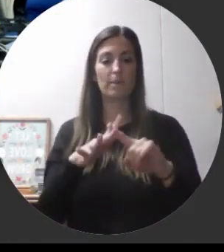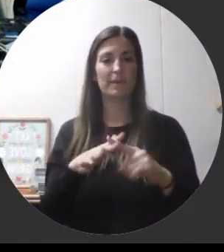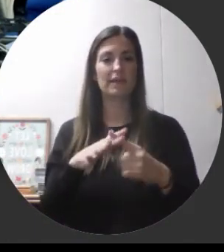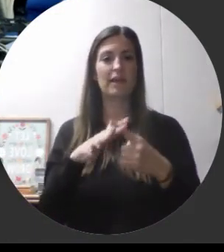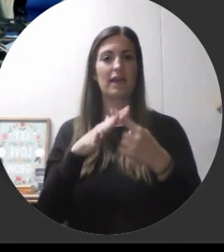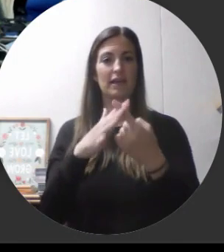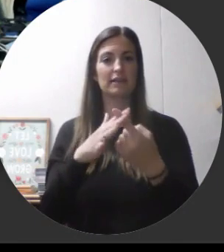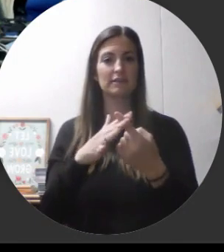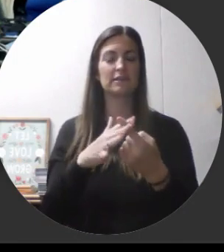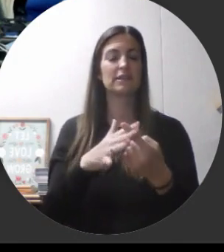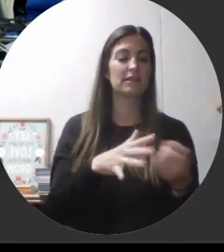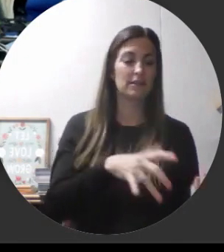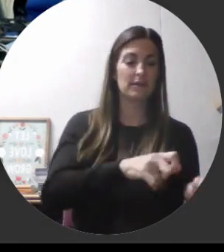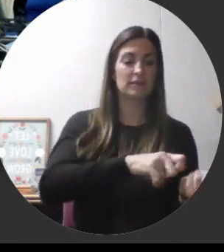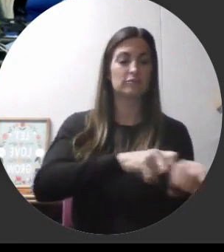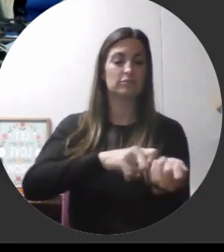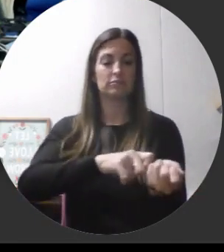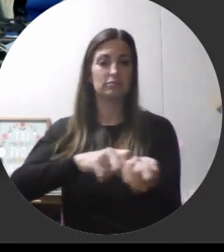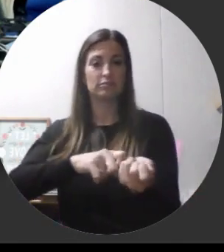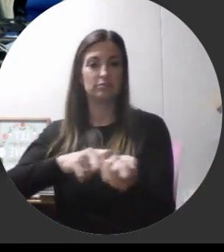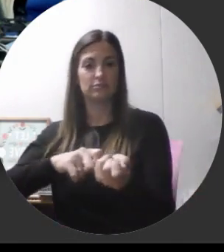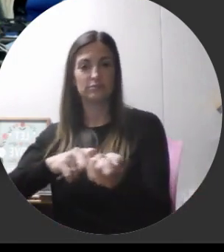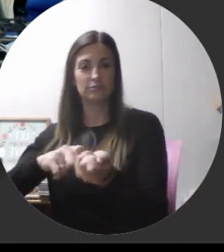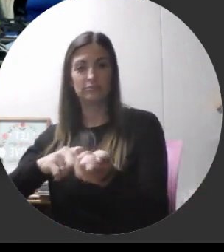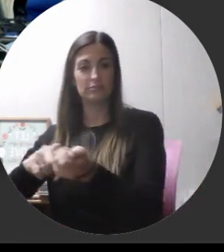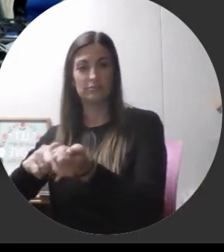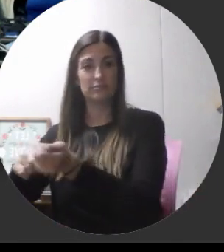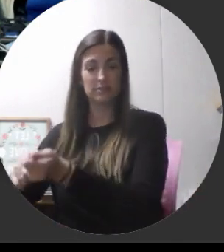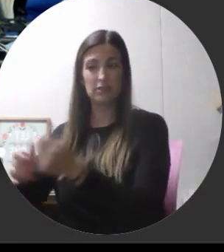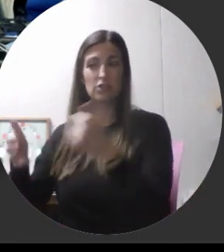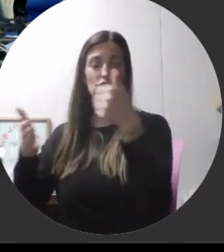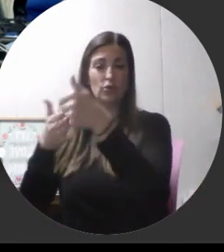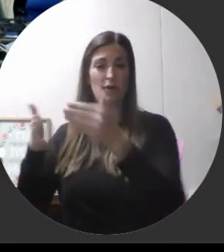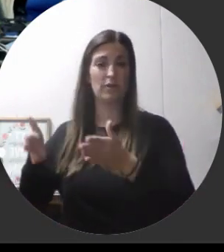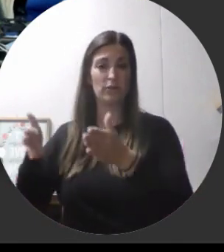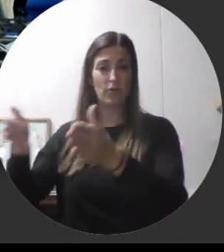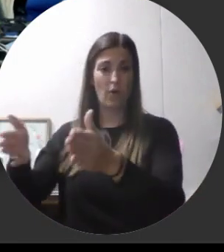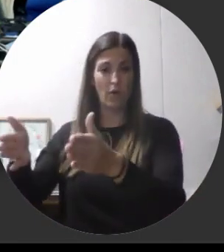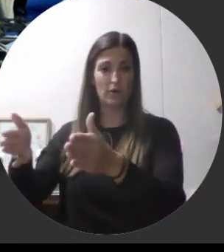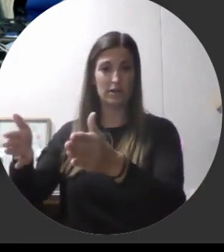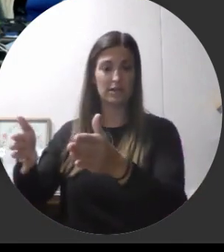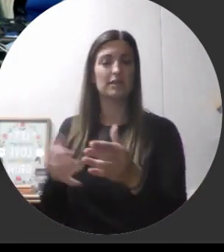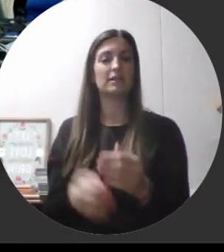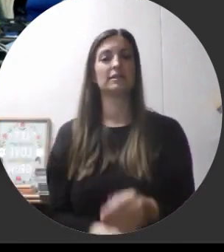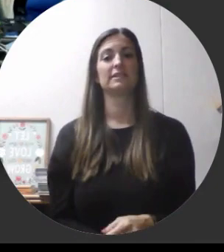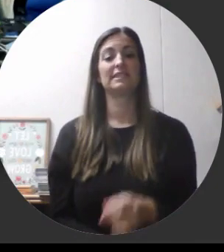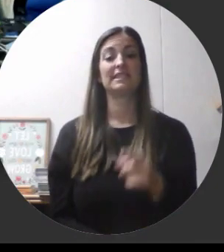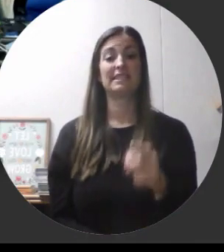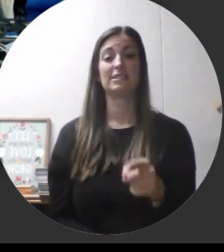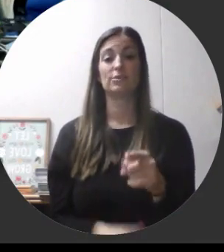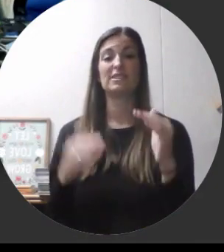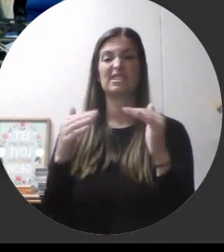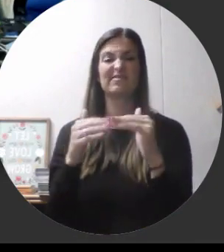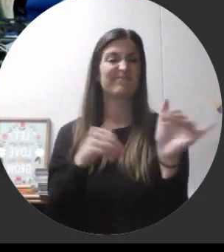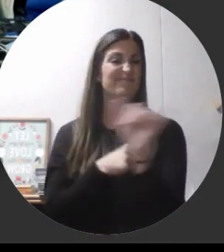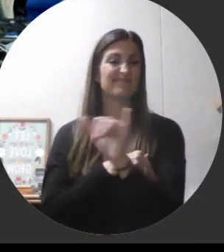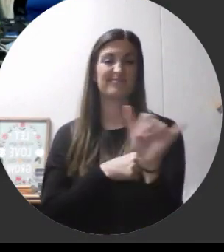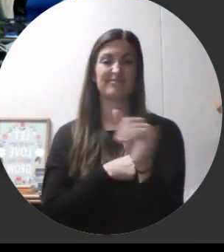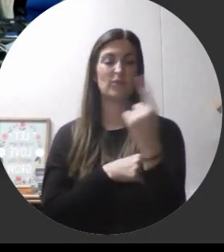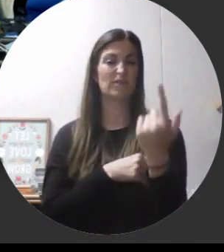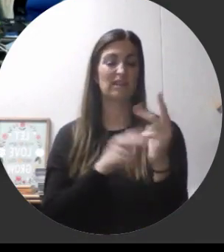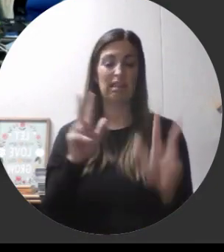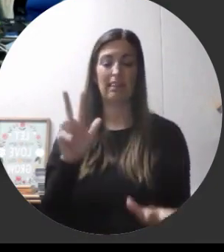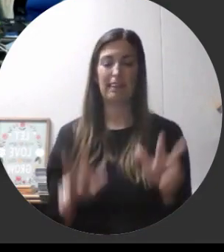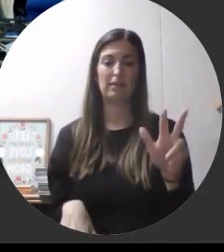procession from the pond across the lawn toward the road. Crusoe's grace and speed on or underwater was equaled only by his clumsiness